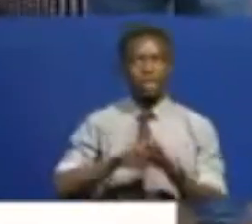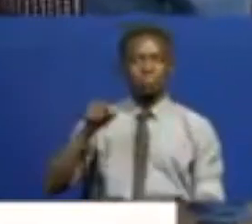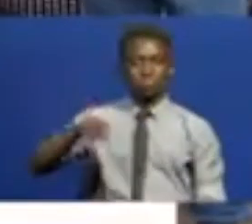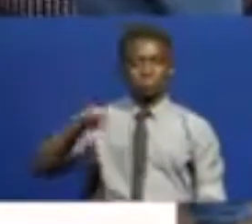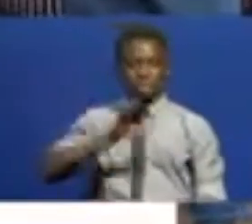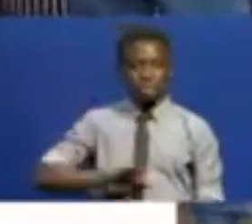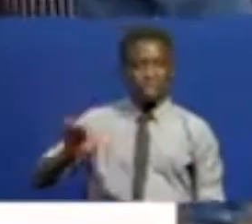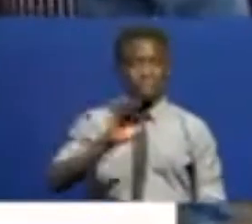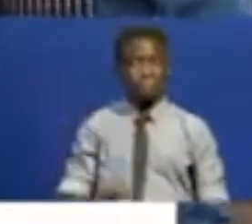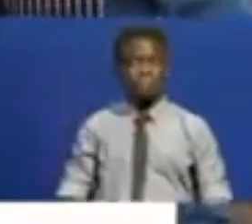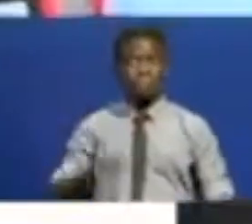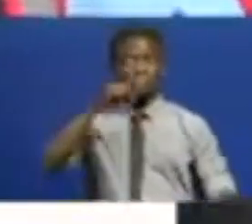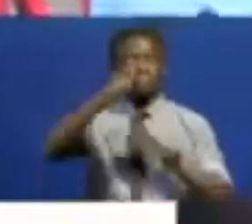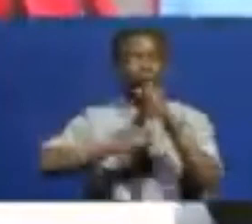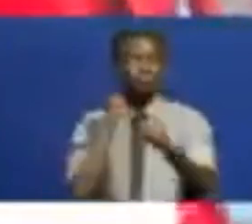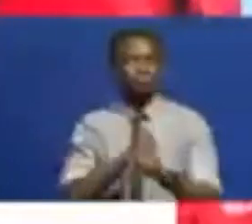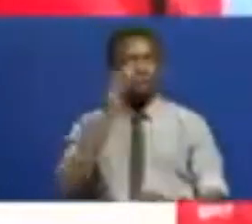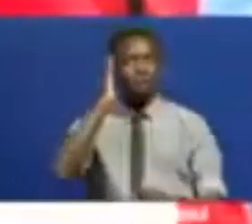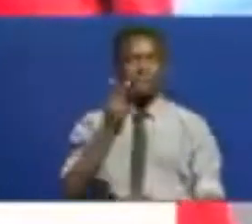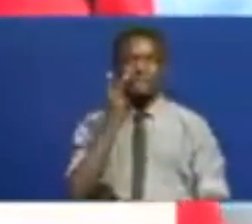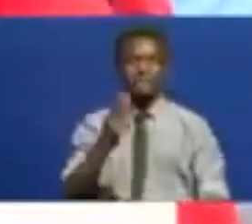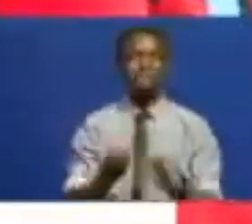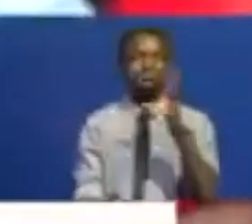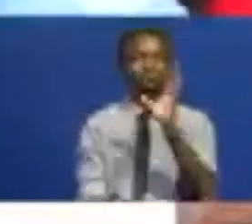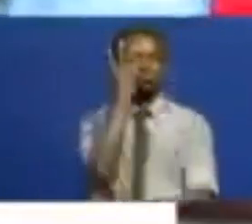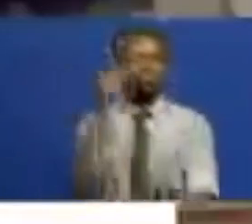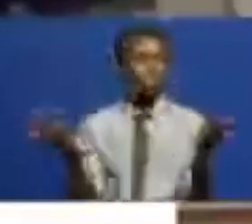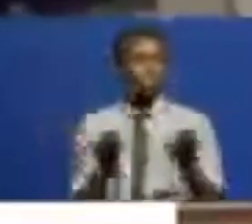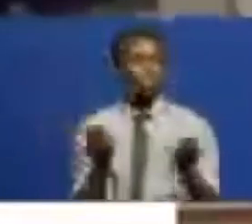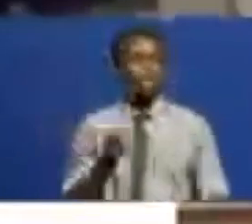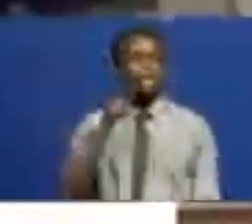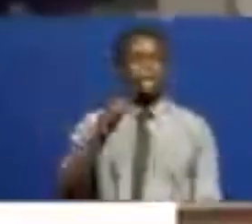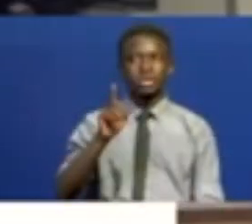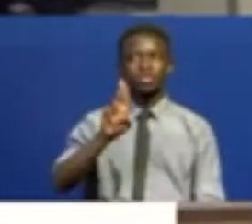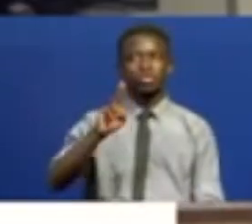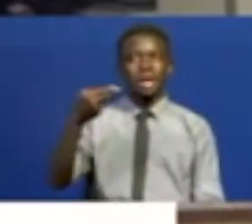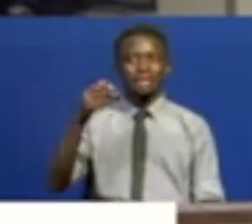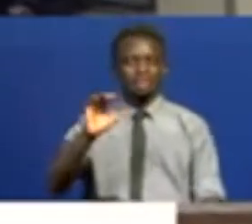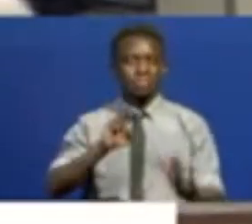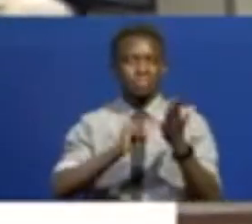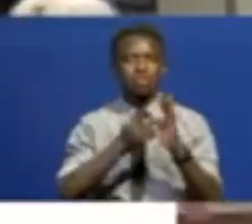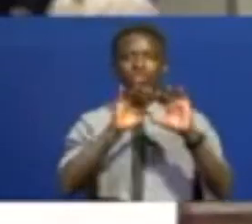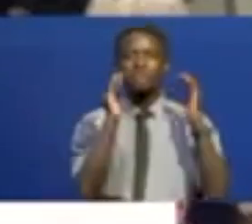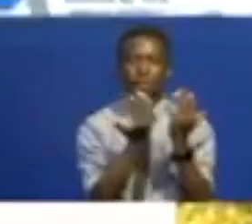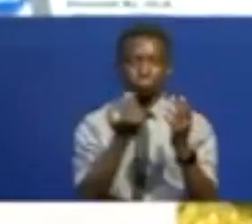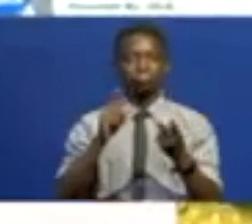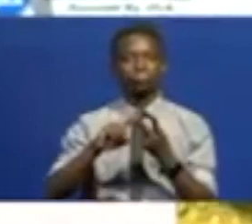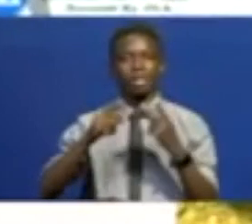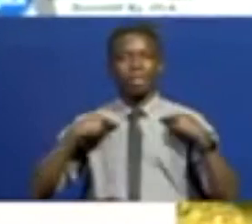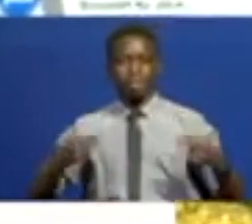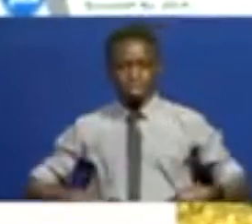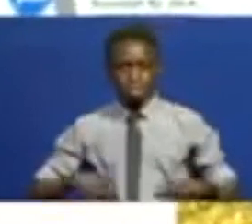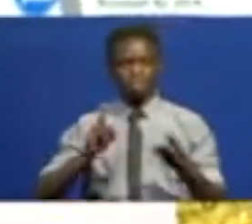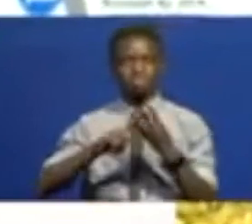Day celebrations will see the launch of Universal Health Coverage Scheme. Kericho County Referral Hospital is among